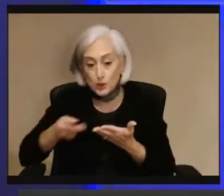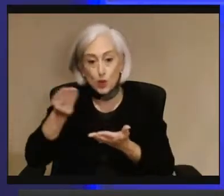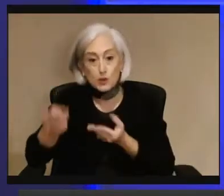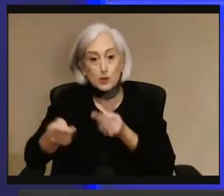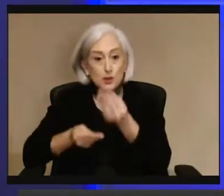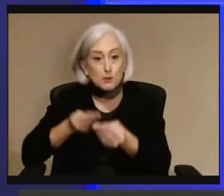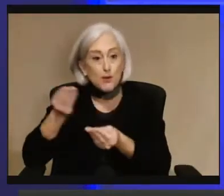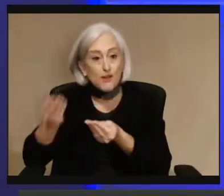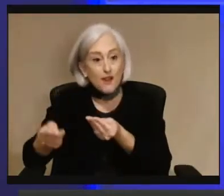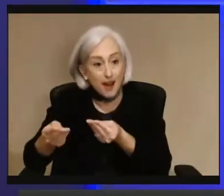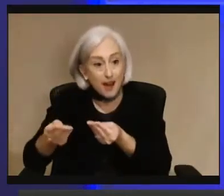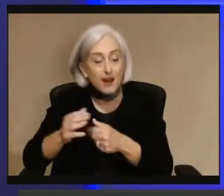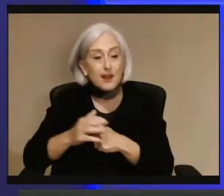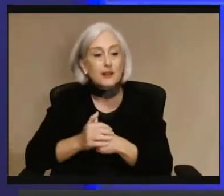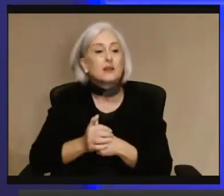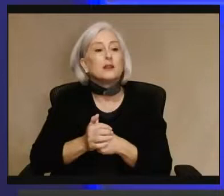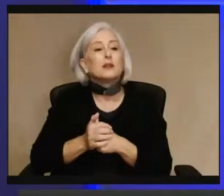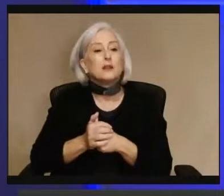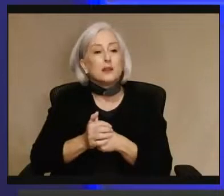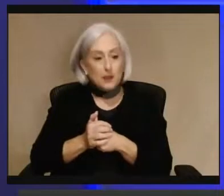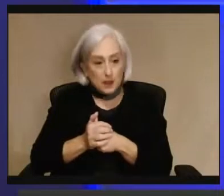they transition from